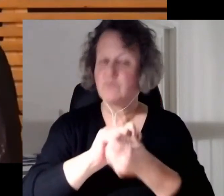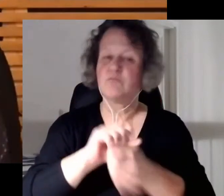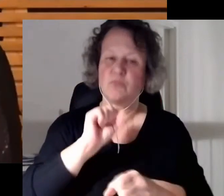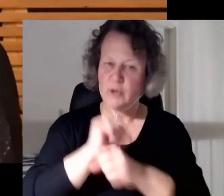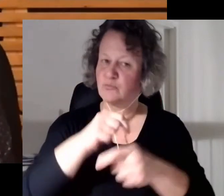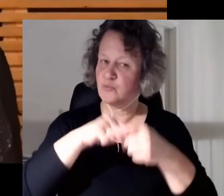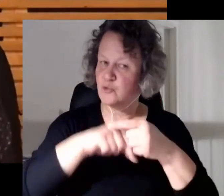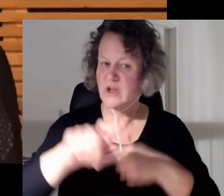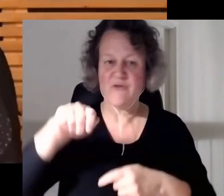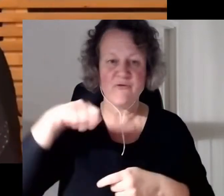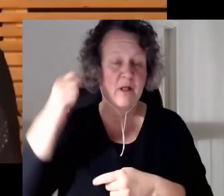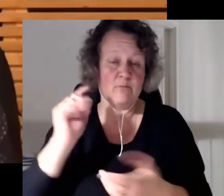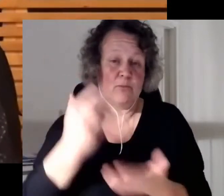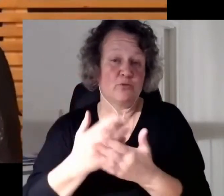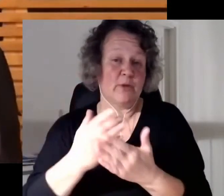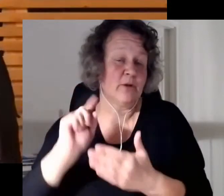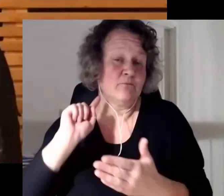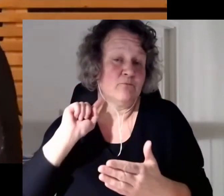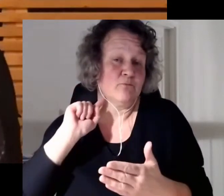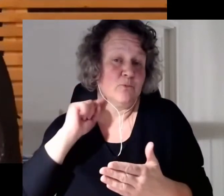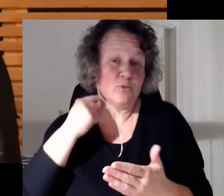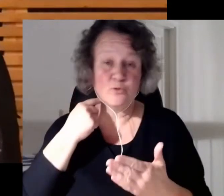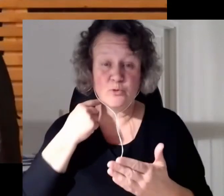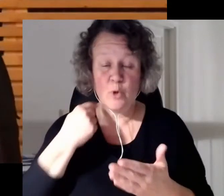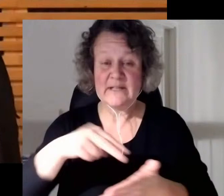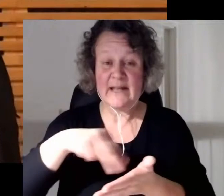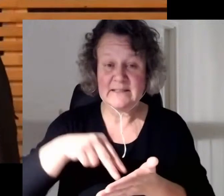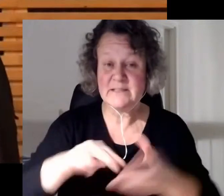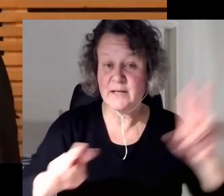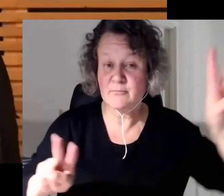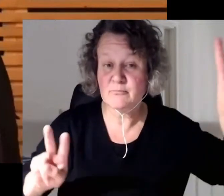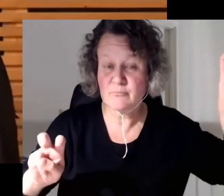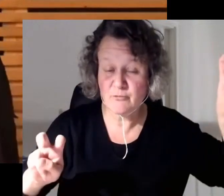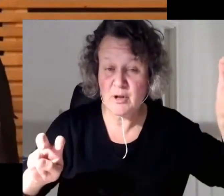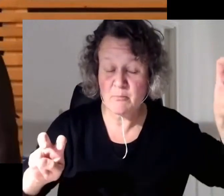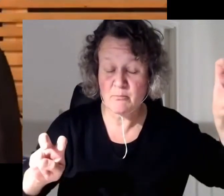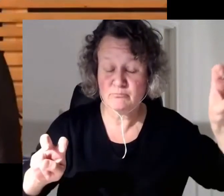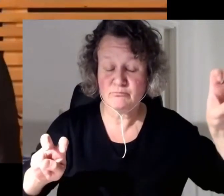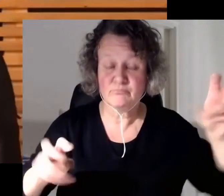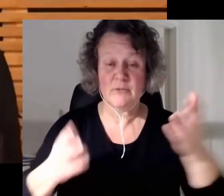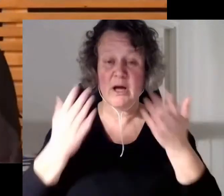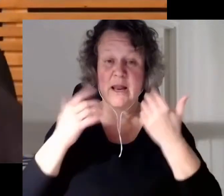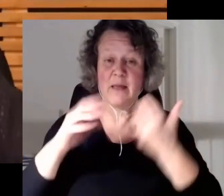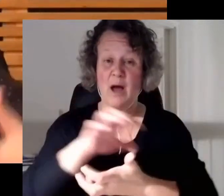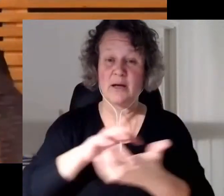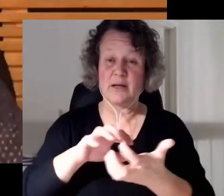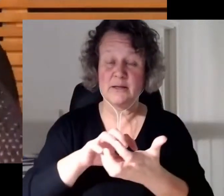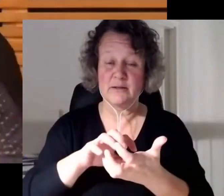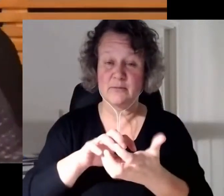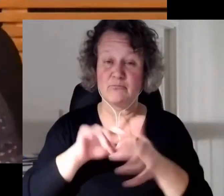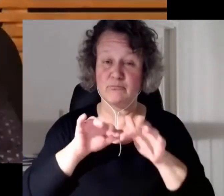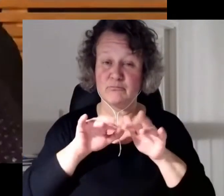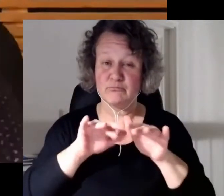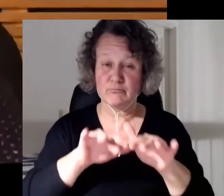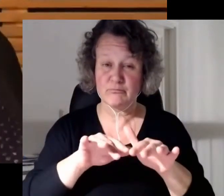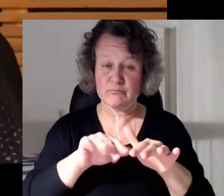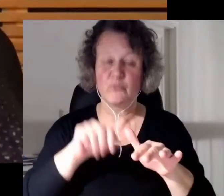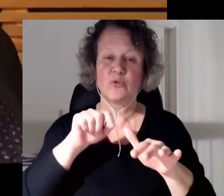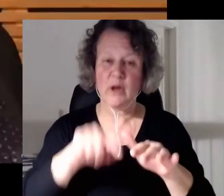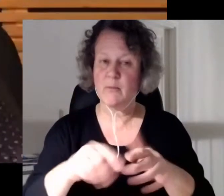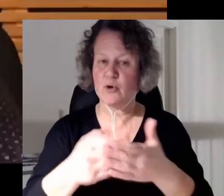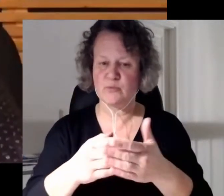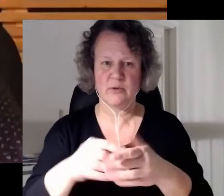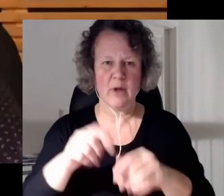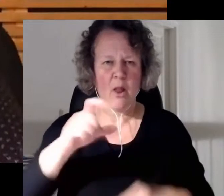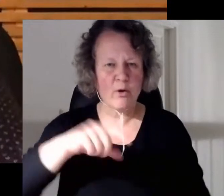movie. It can be a film, it can be such a dancing film like Climate Crisis, subject to